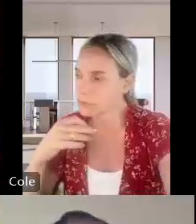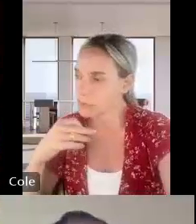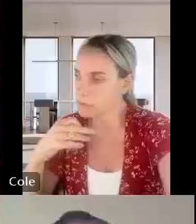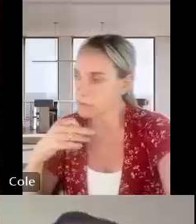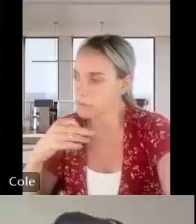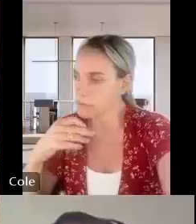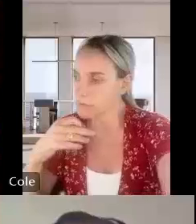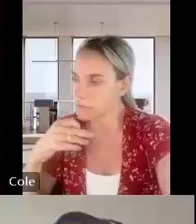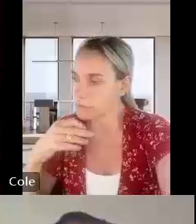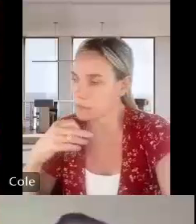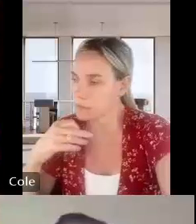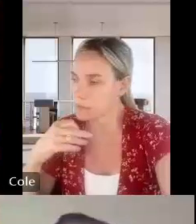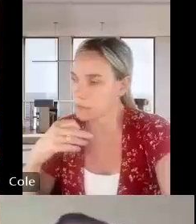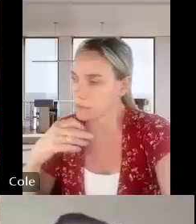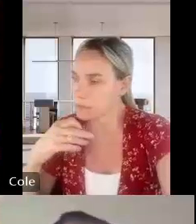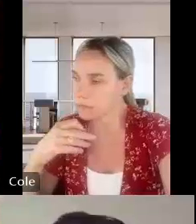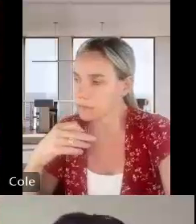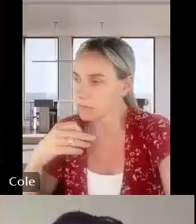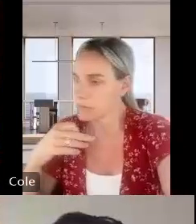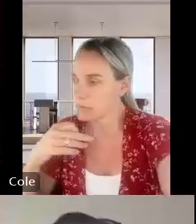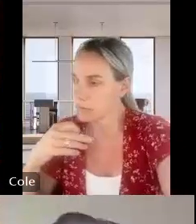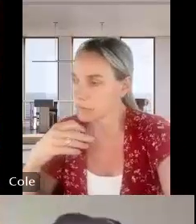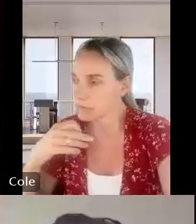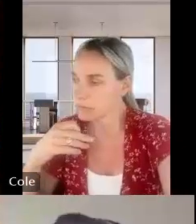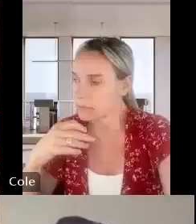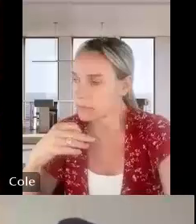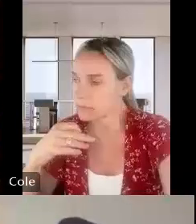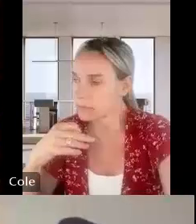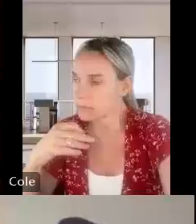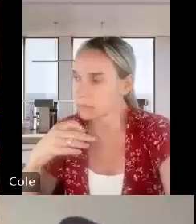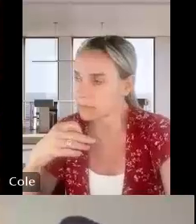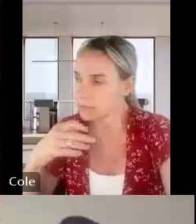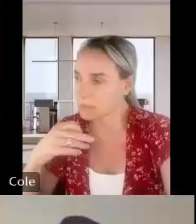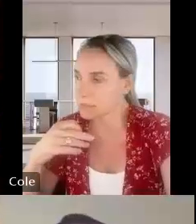our Indigenous education students who are actually